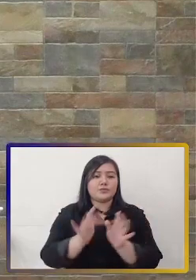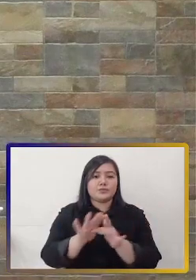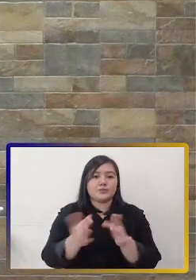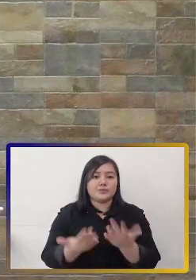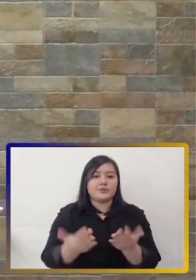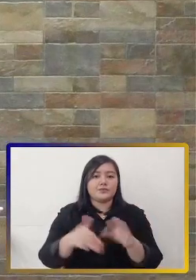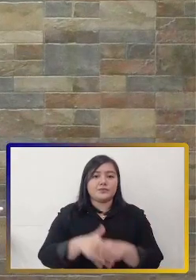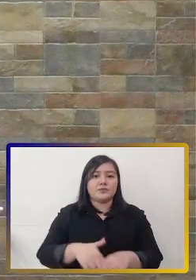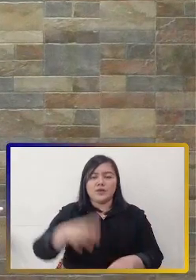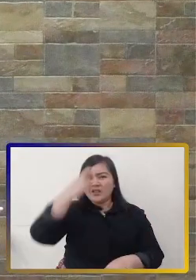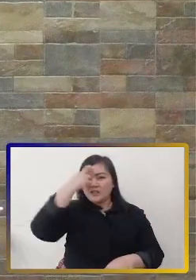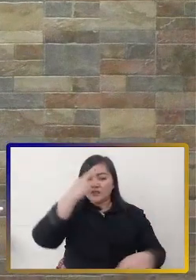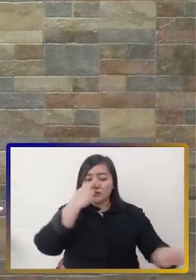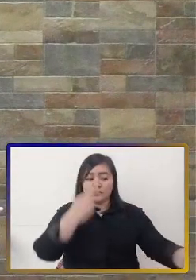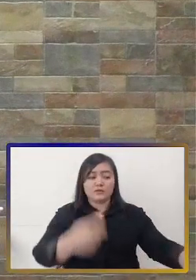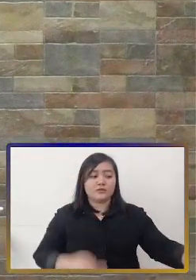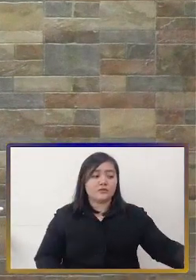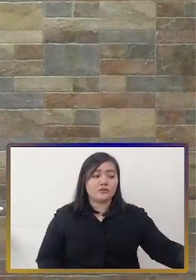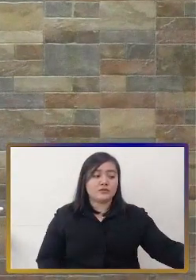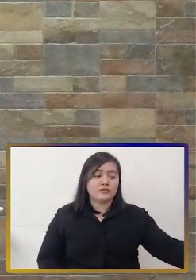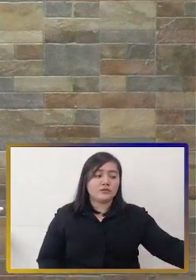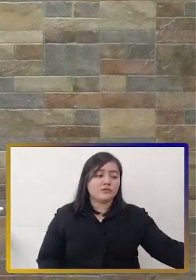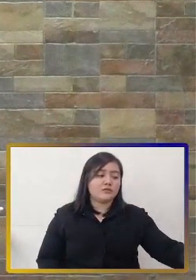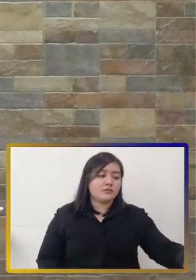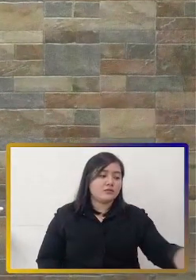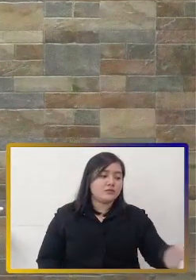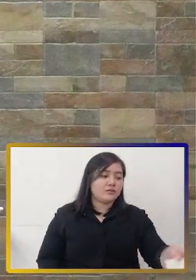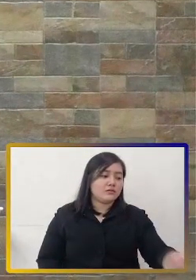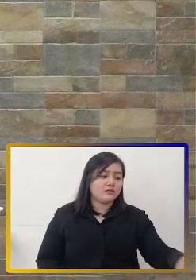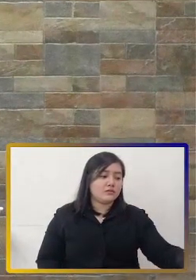Romans chapter